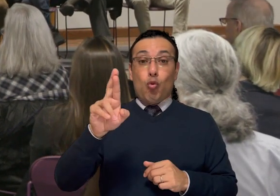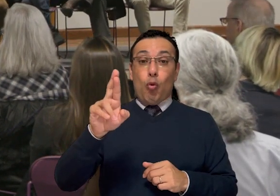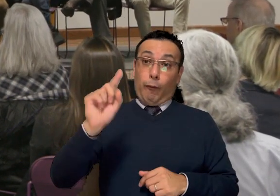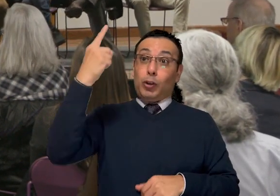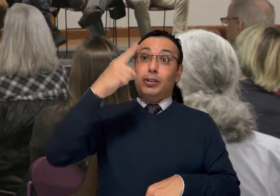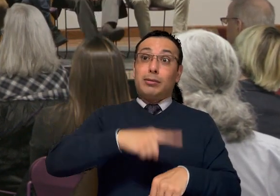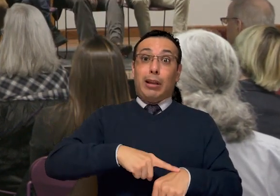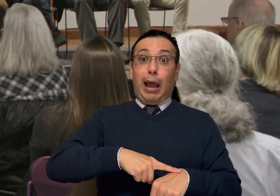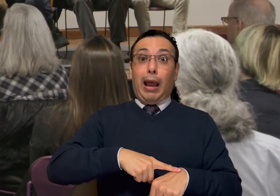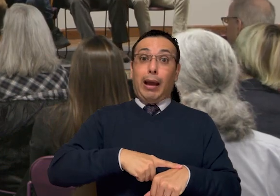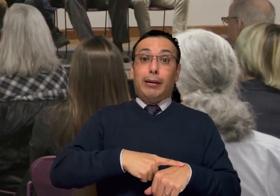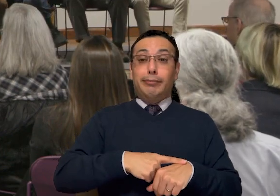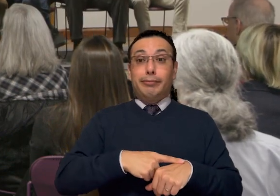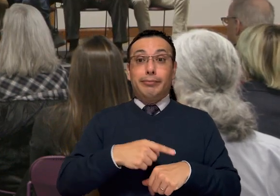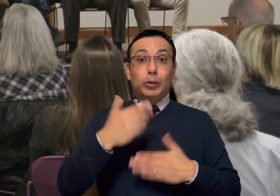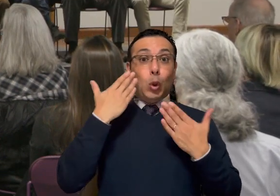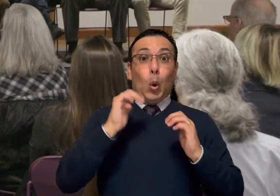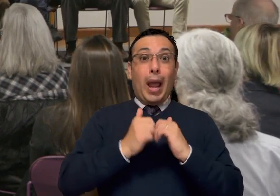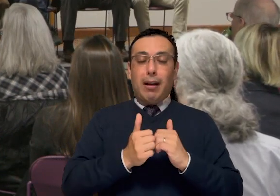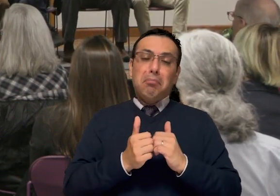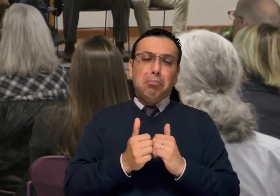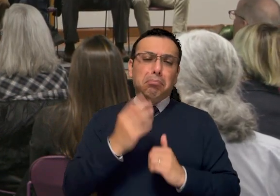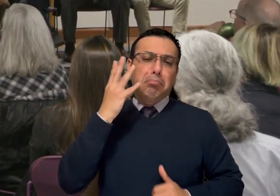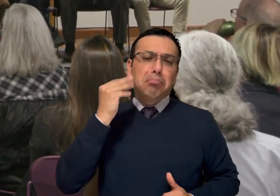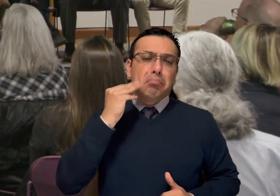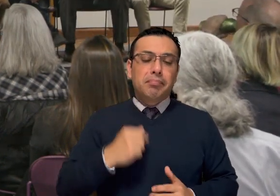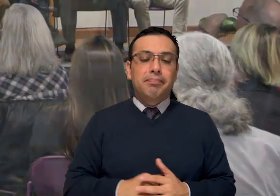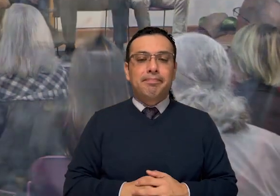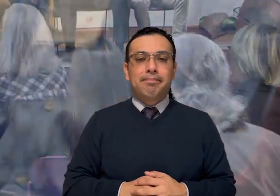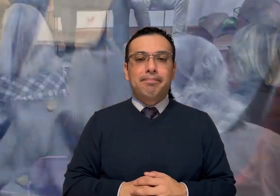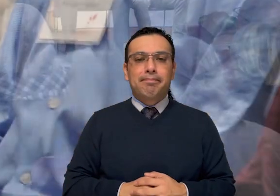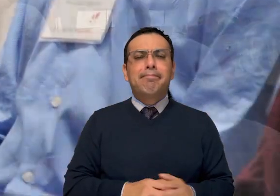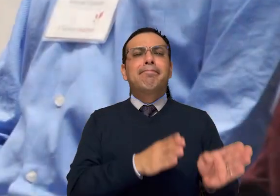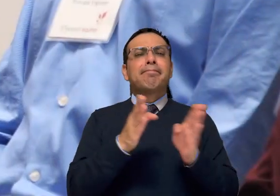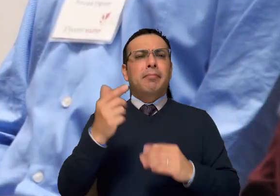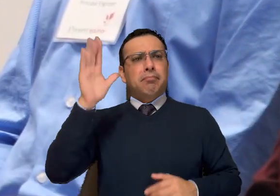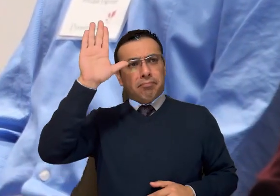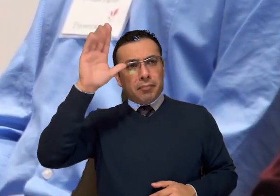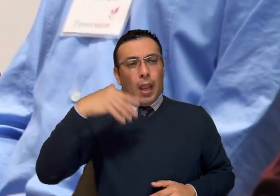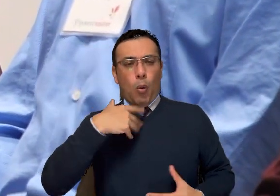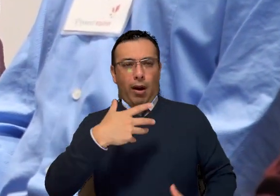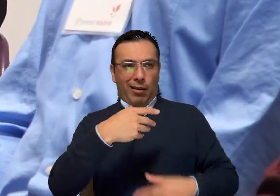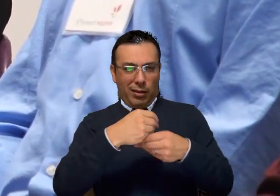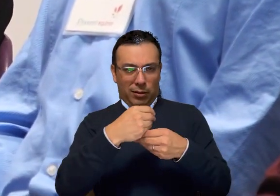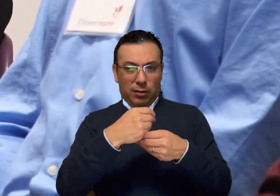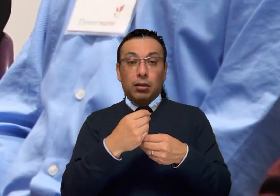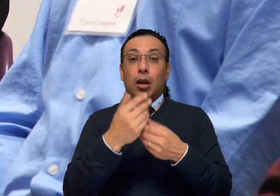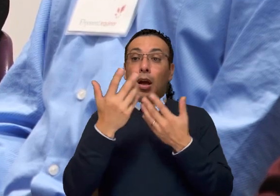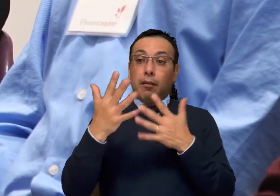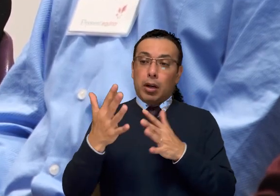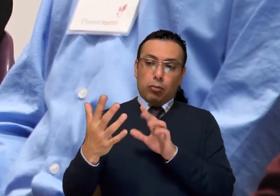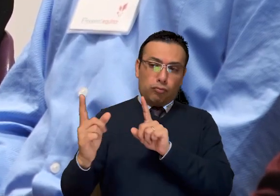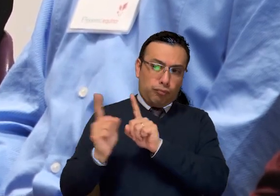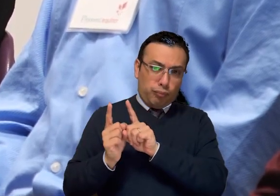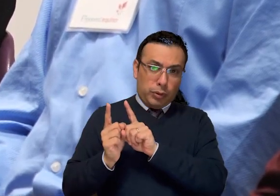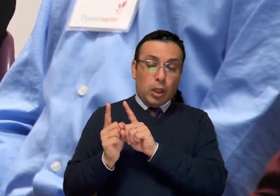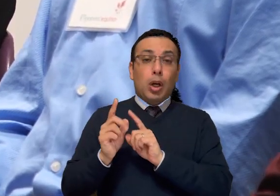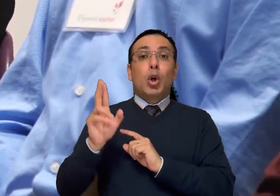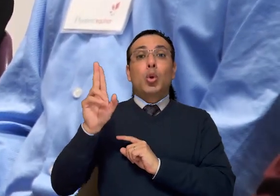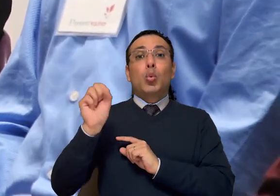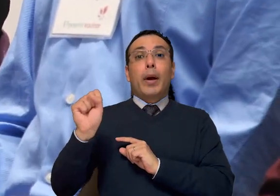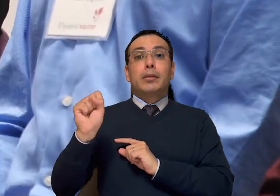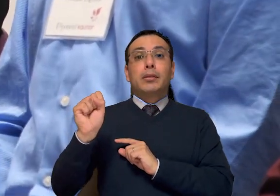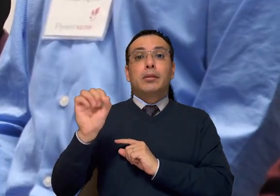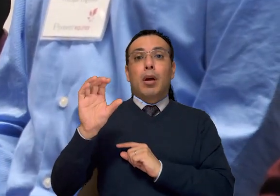Yeah, and if I could just add to that, we are currently working very closely with the U.S. Coast Guard. So we have